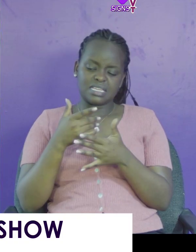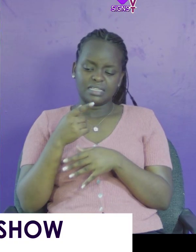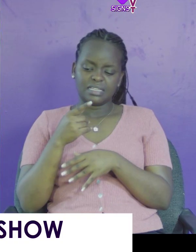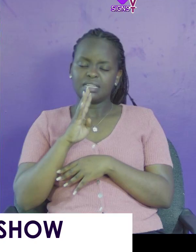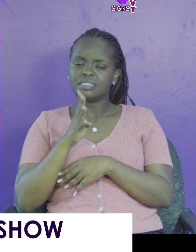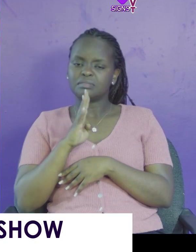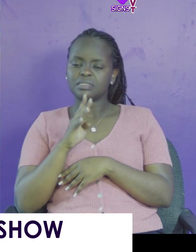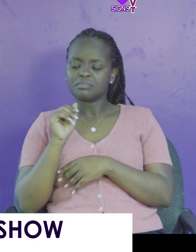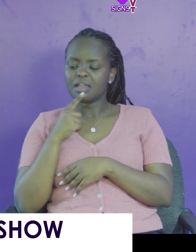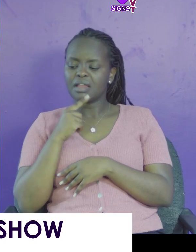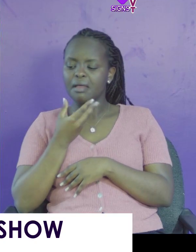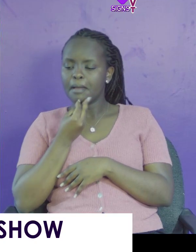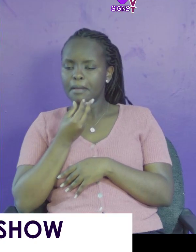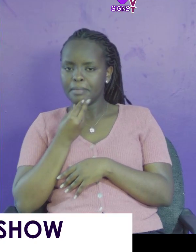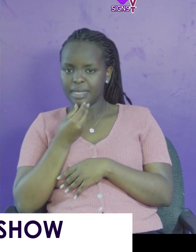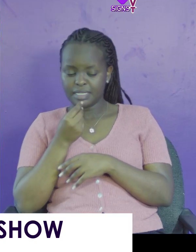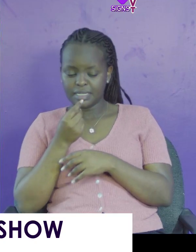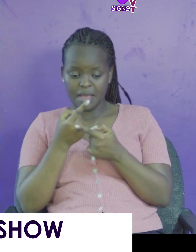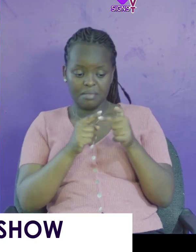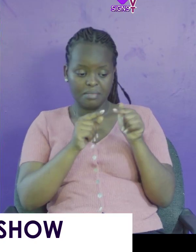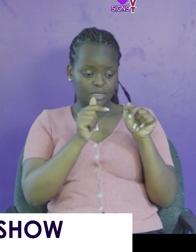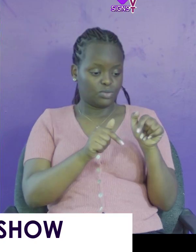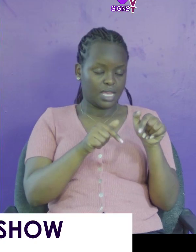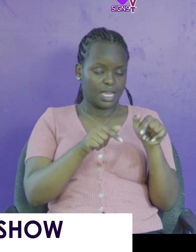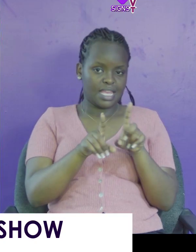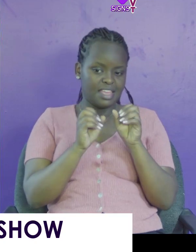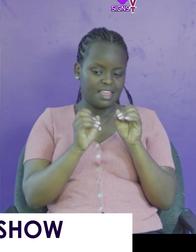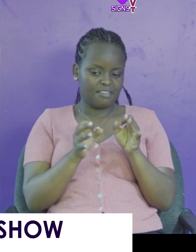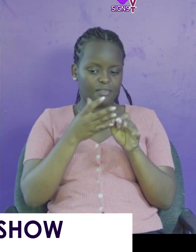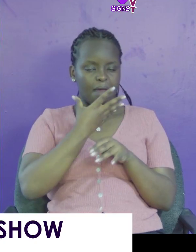But today's setup, even if a man